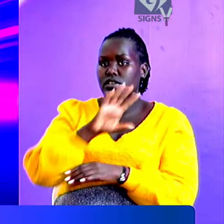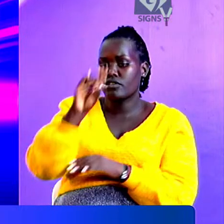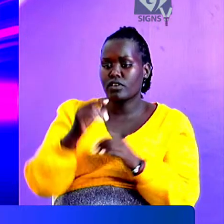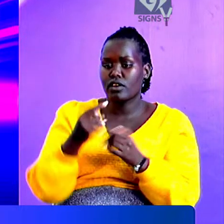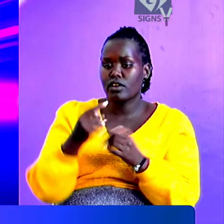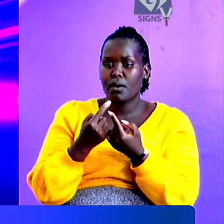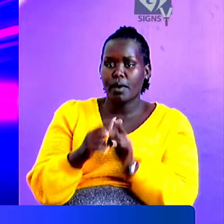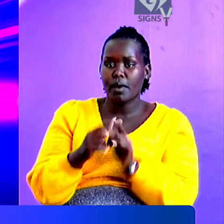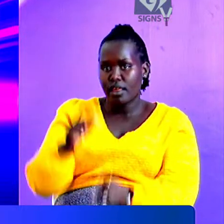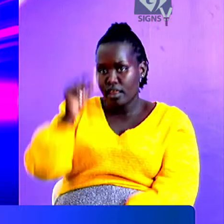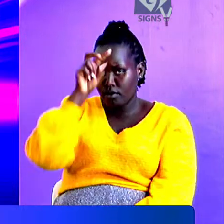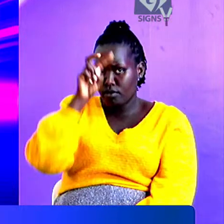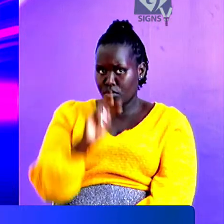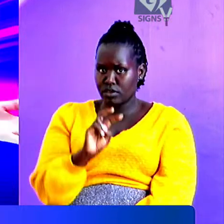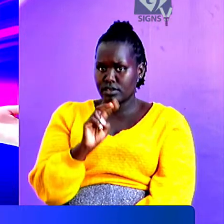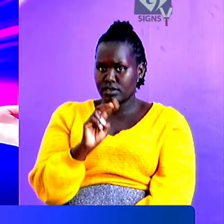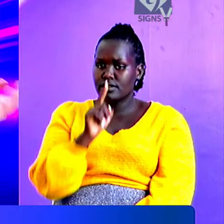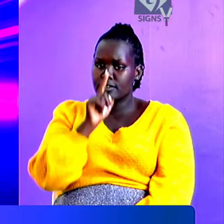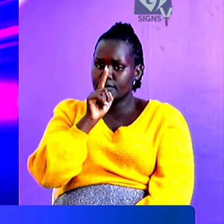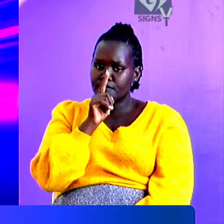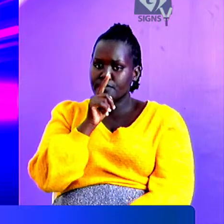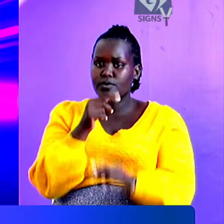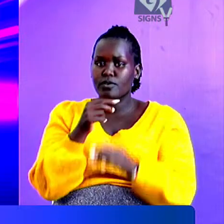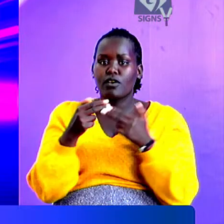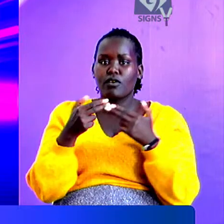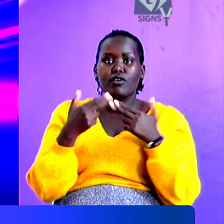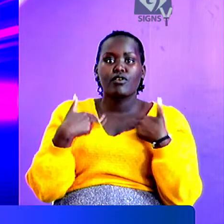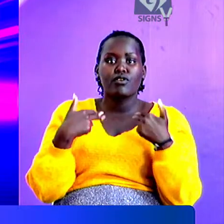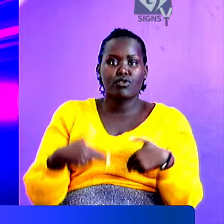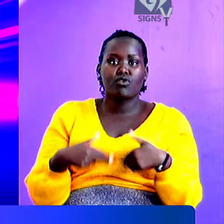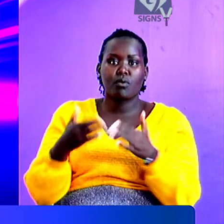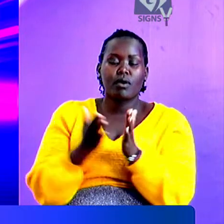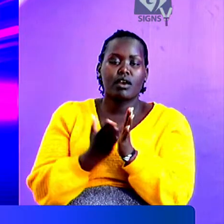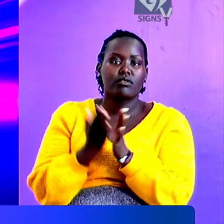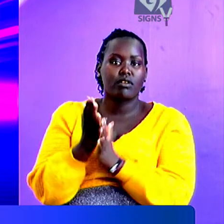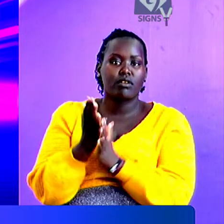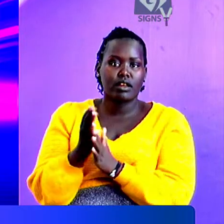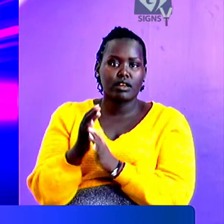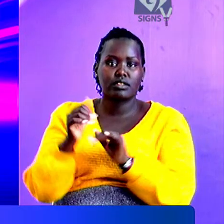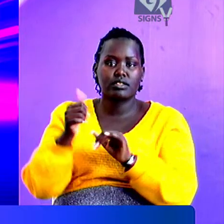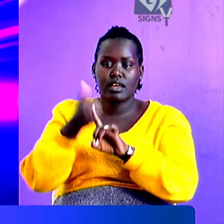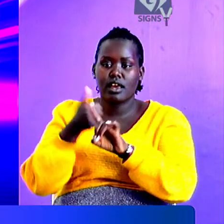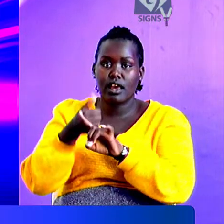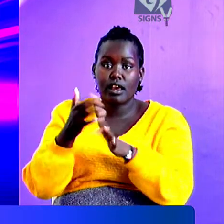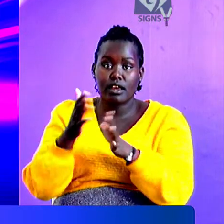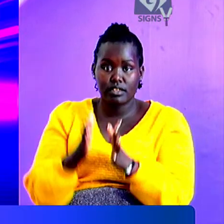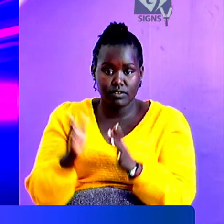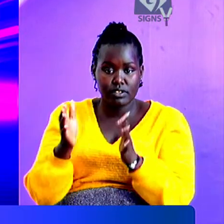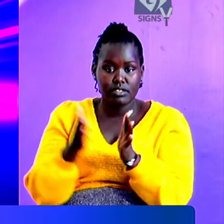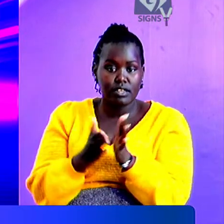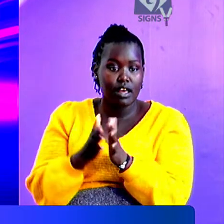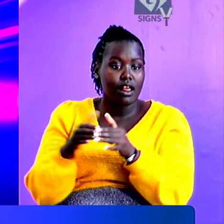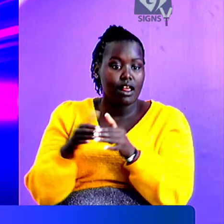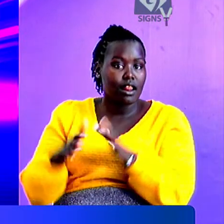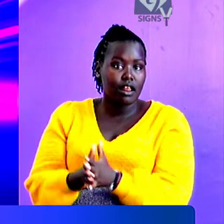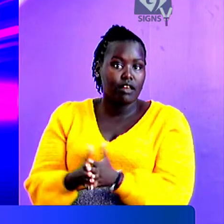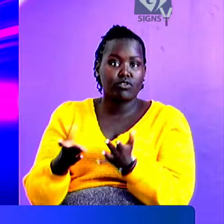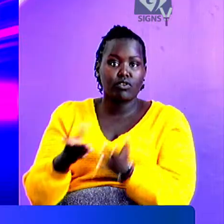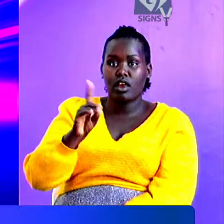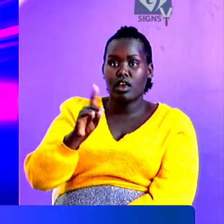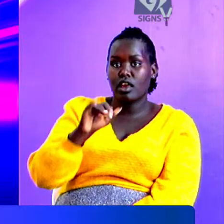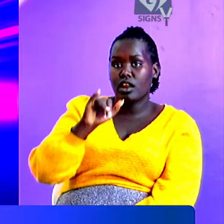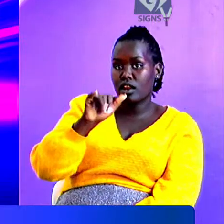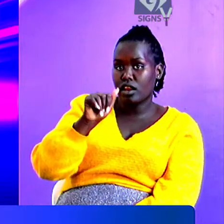in silence. From human rights activists, Mwabili Mwagodi left drugged and traumatized in Diani after